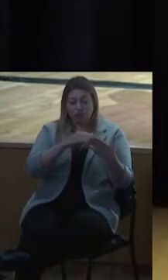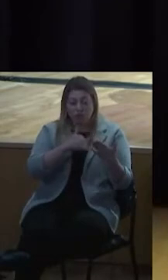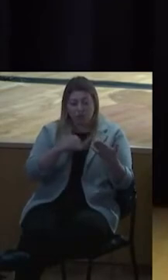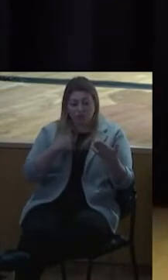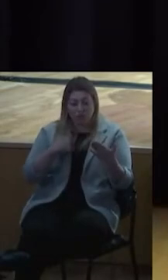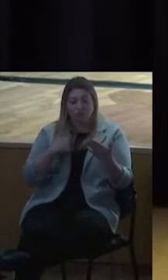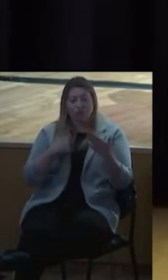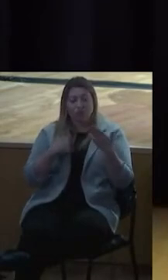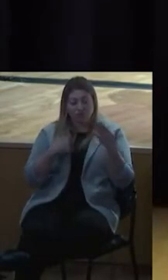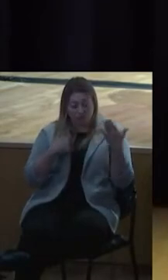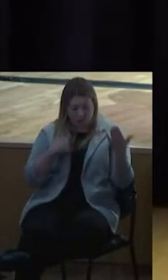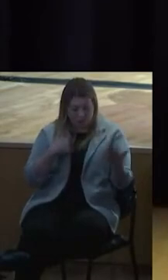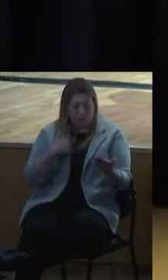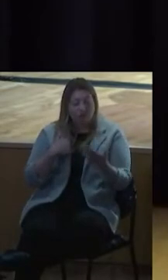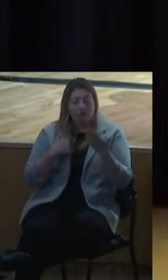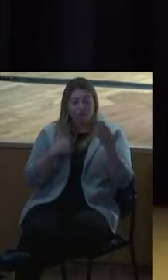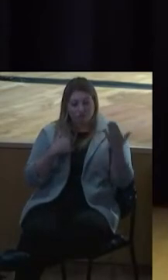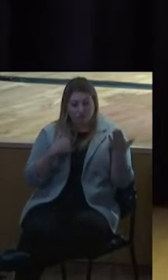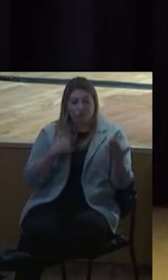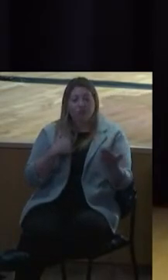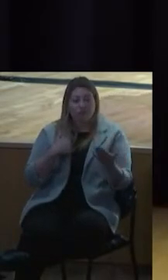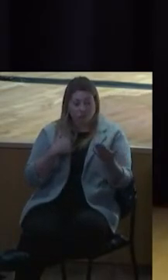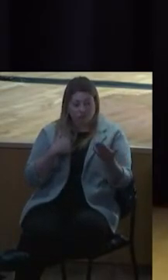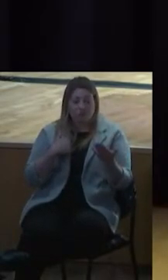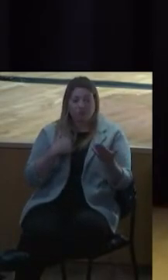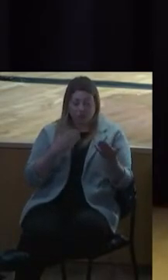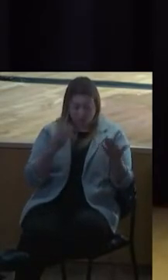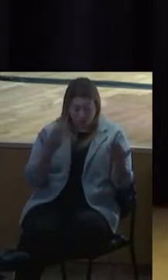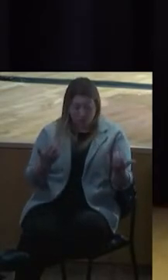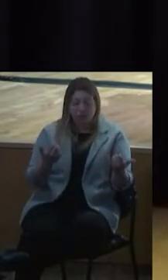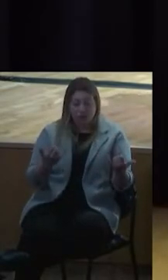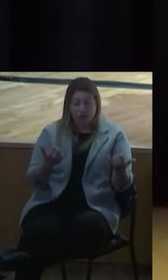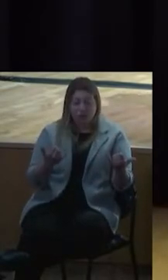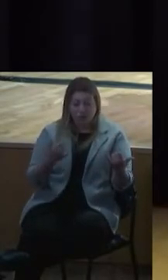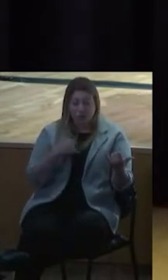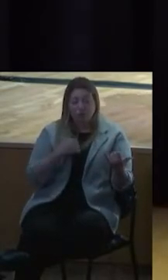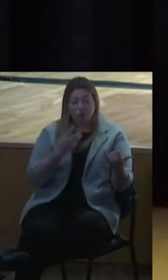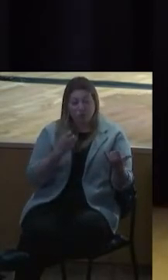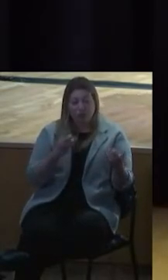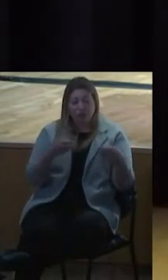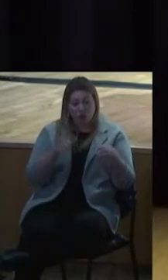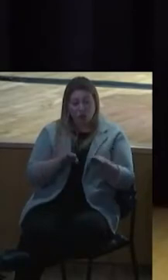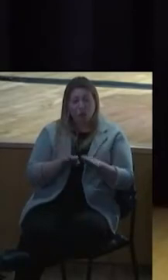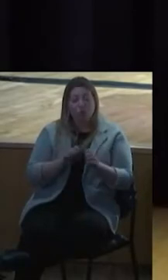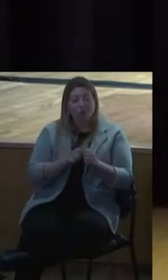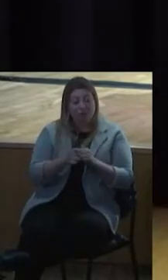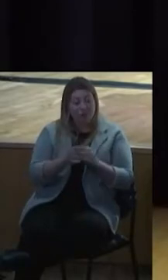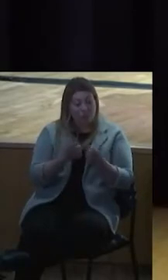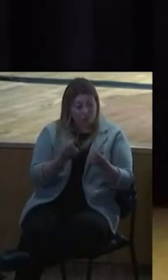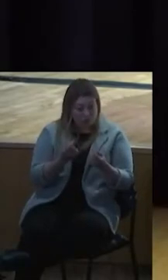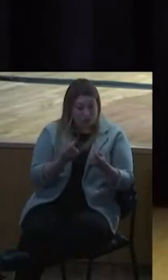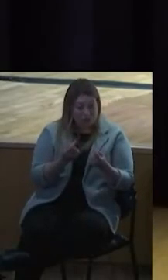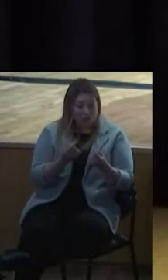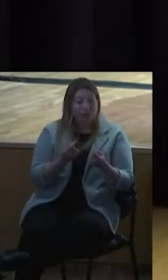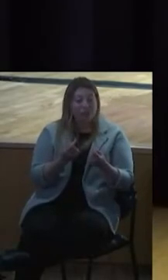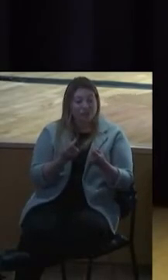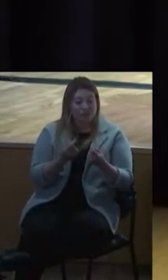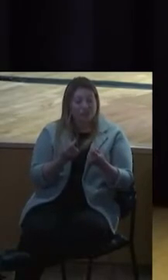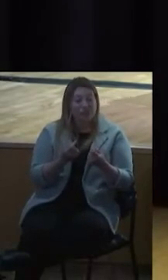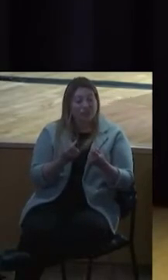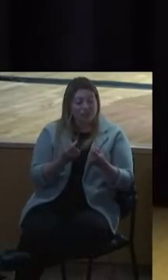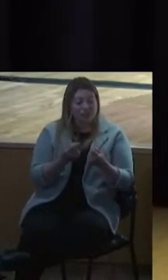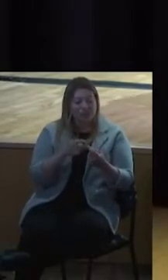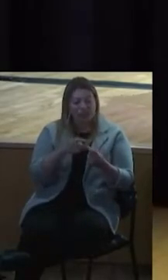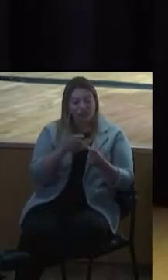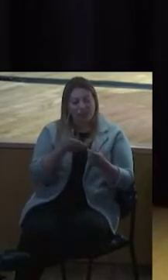you know, a great advocate of Kua with us today. So we did want to close with him. I'll let Makua introduce